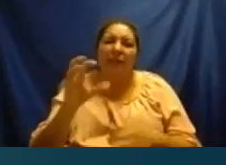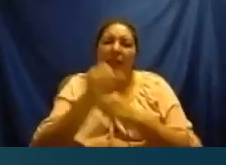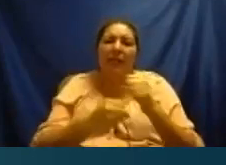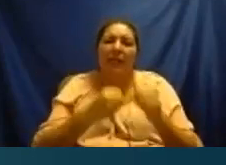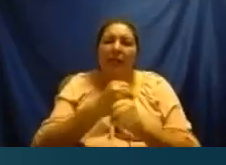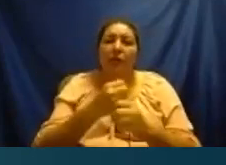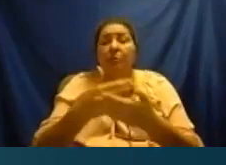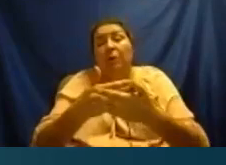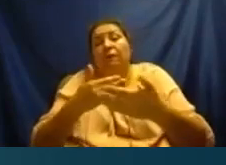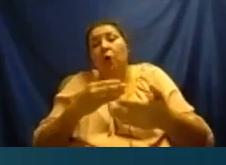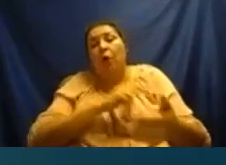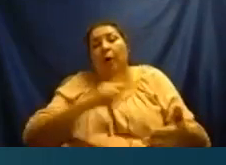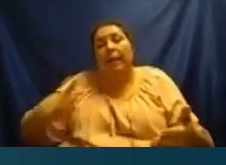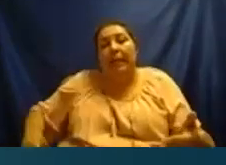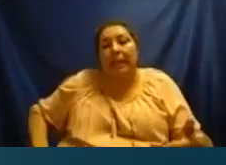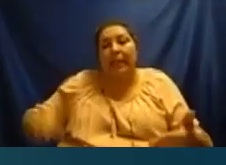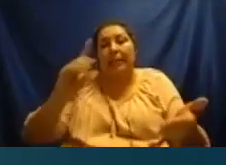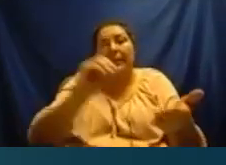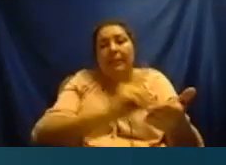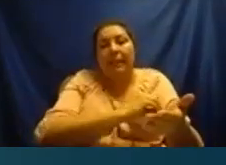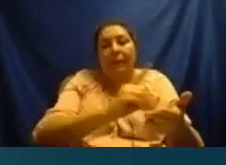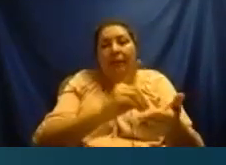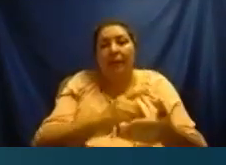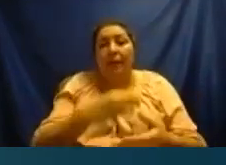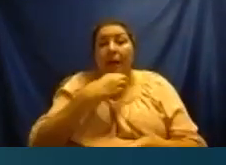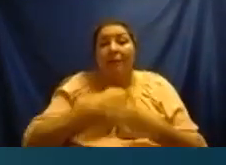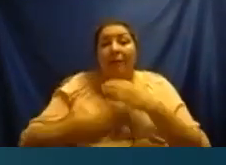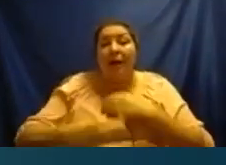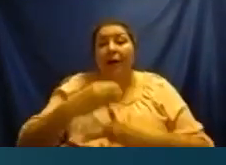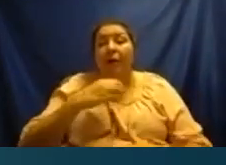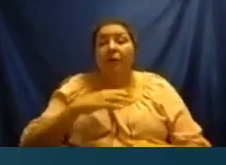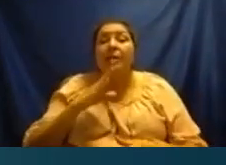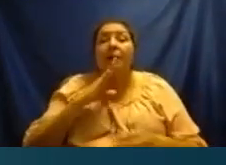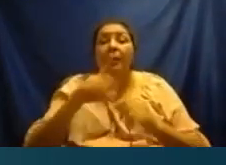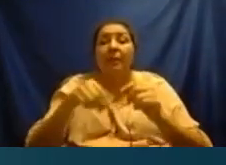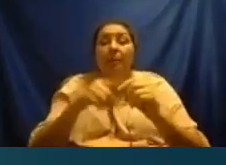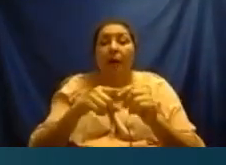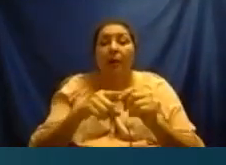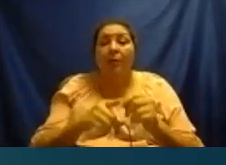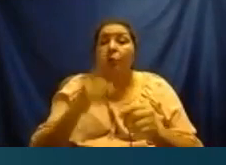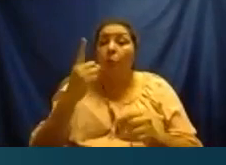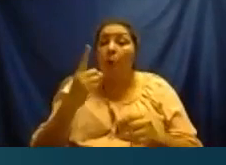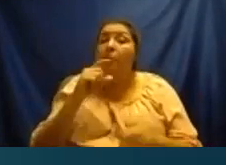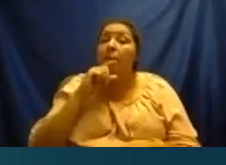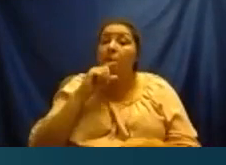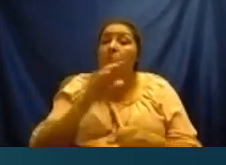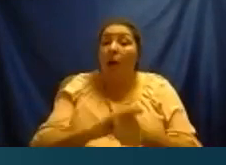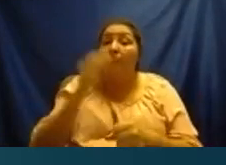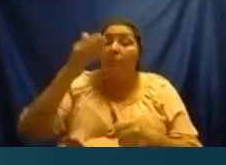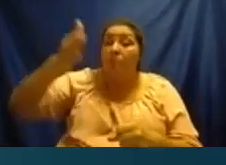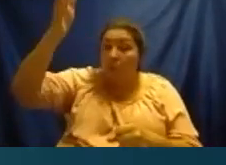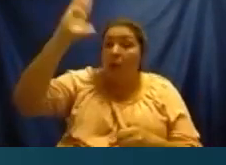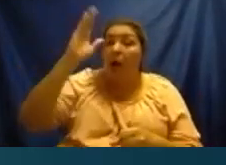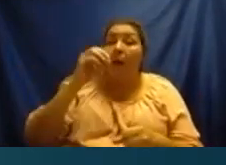David. The famine that is talked about is one that is promised by God if his